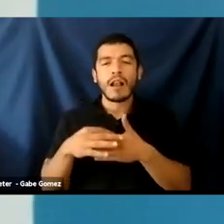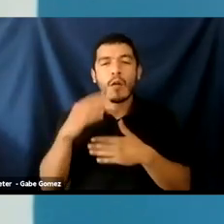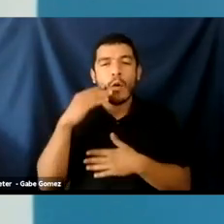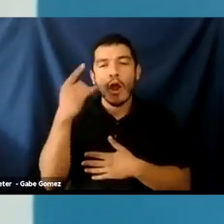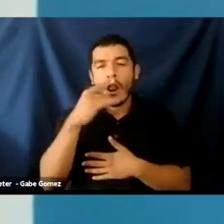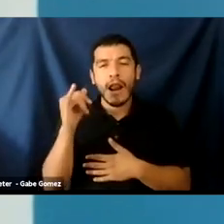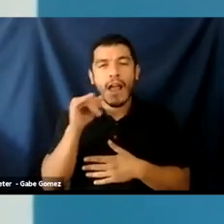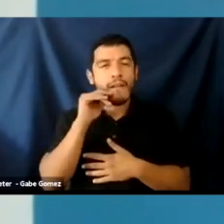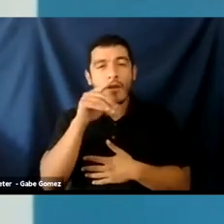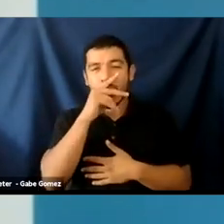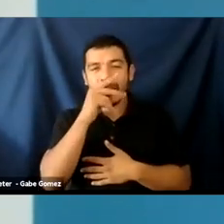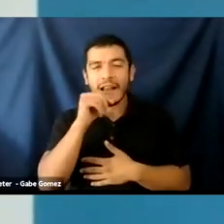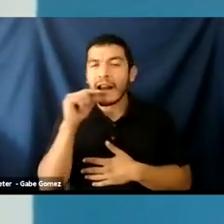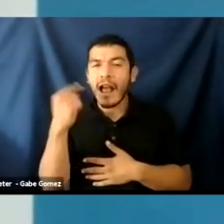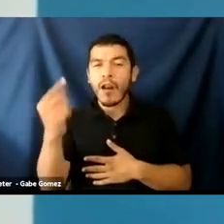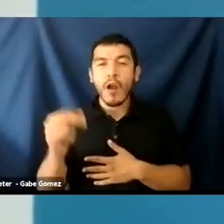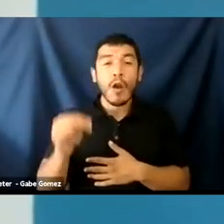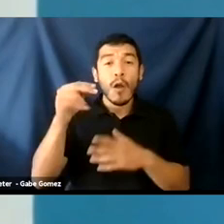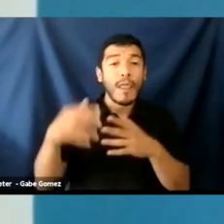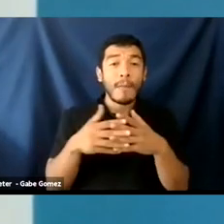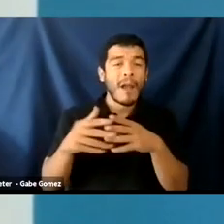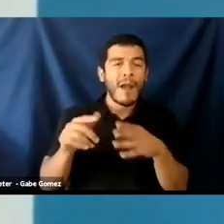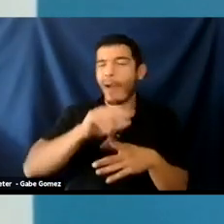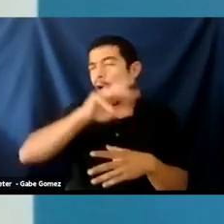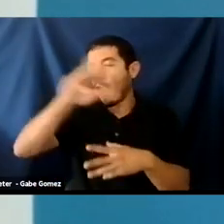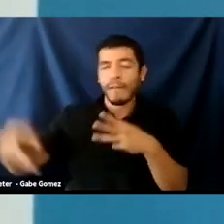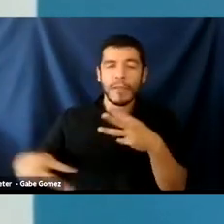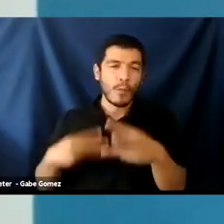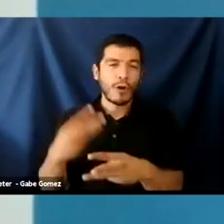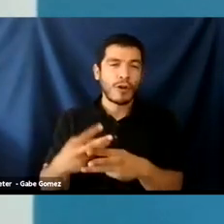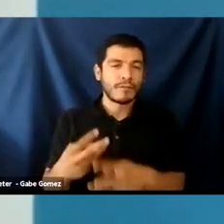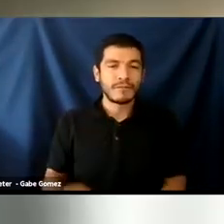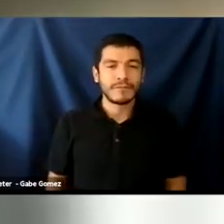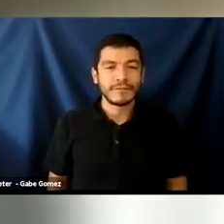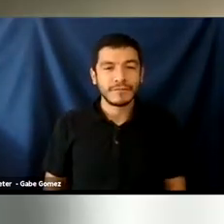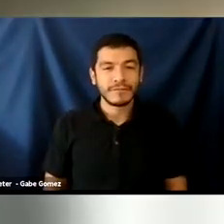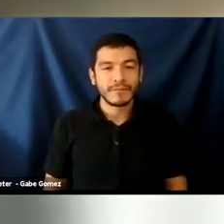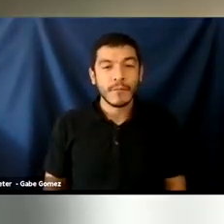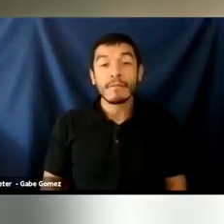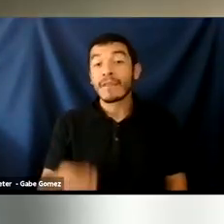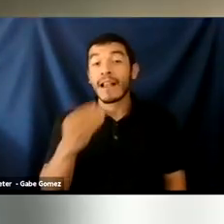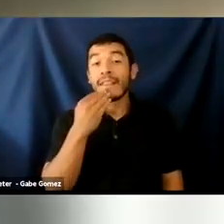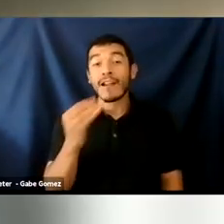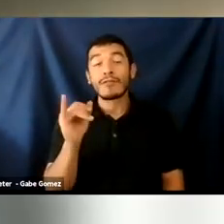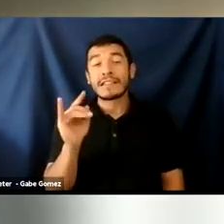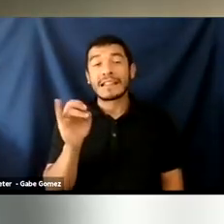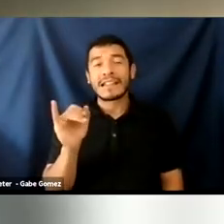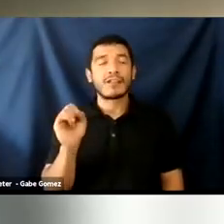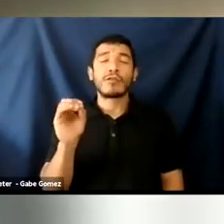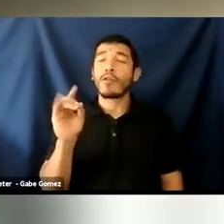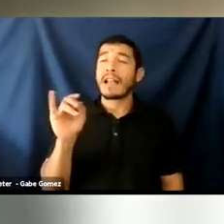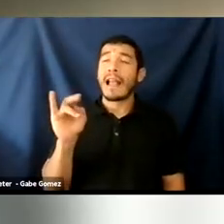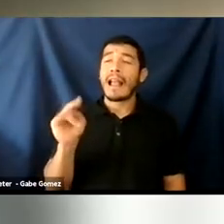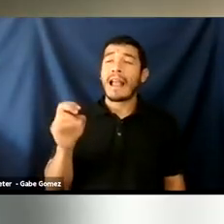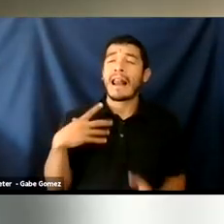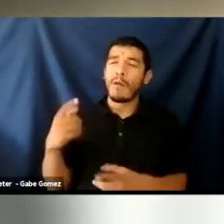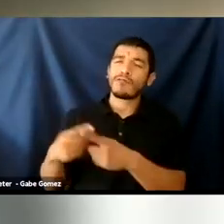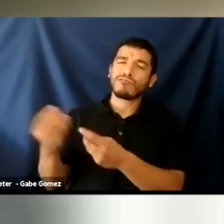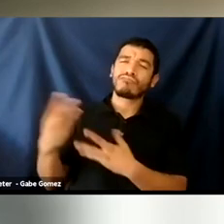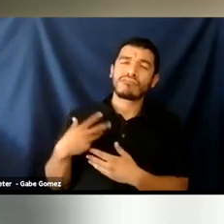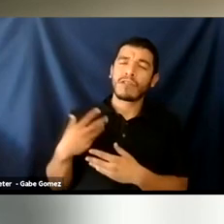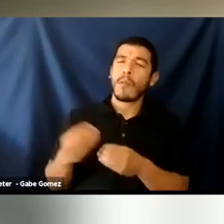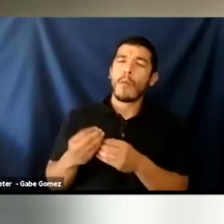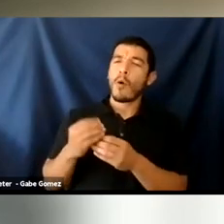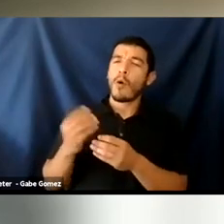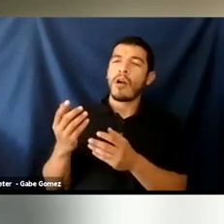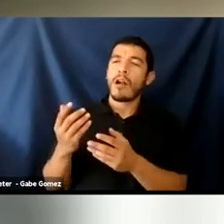kids, not only in North America, but all over the world. Thank you, Sydney. And so Diane, I want you to build on what Sydney